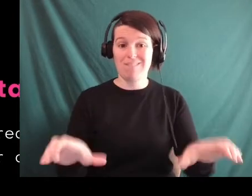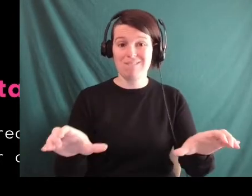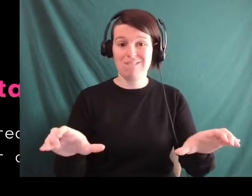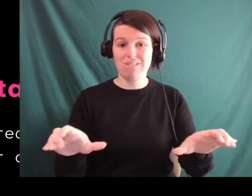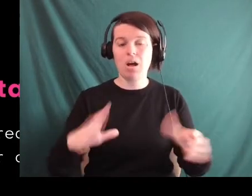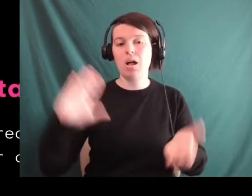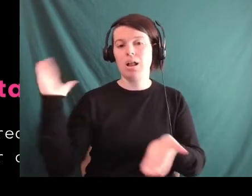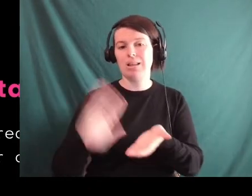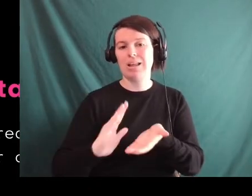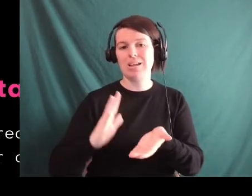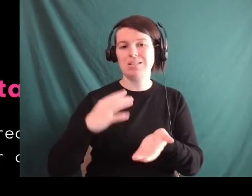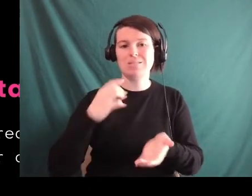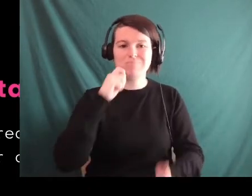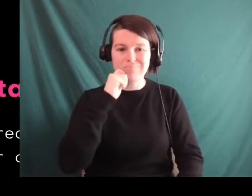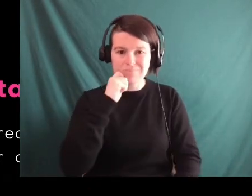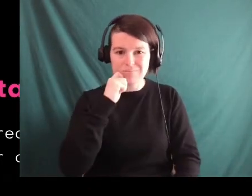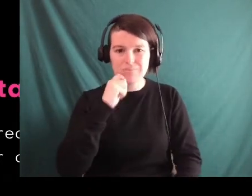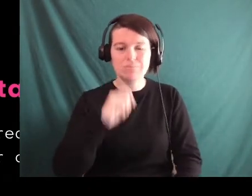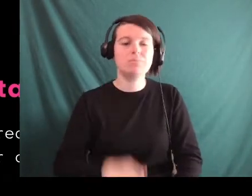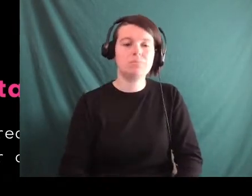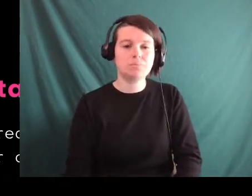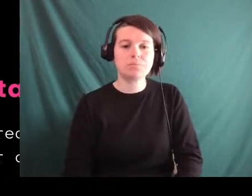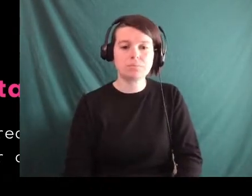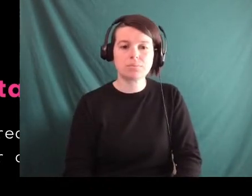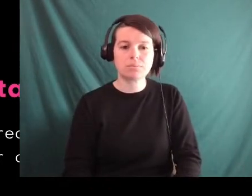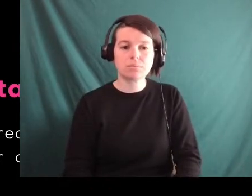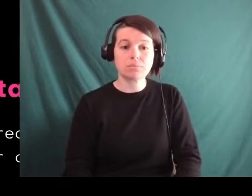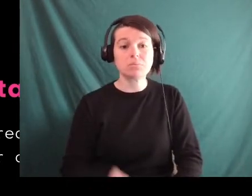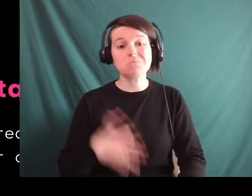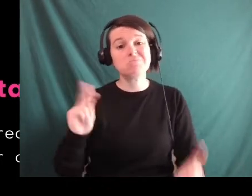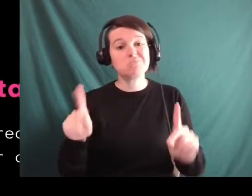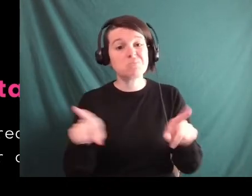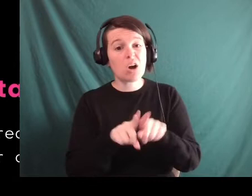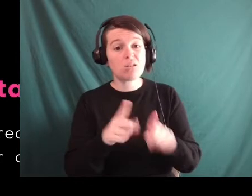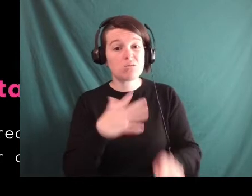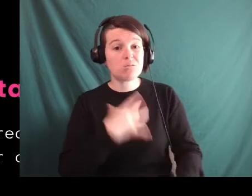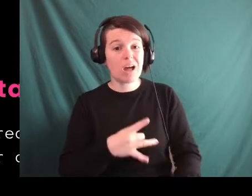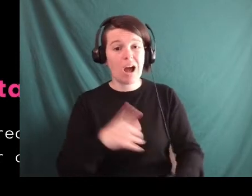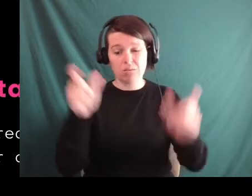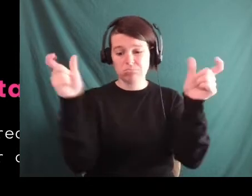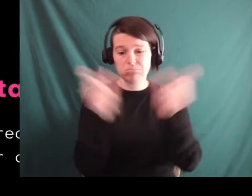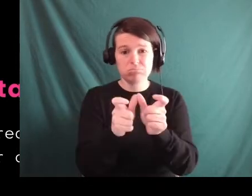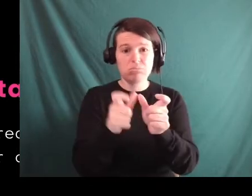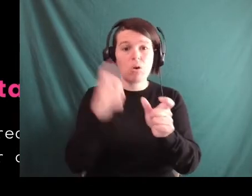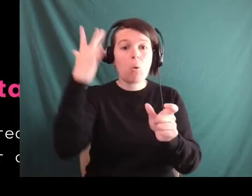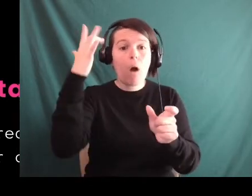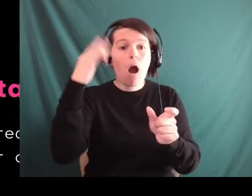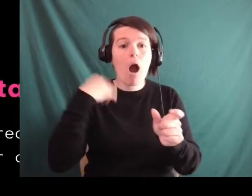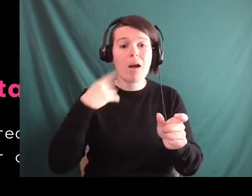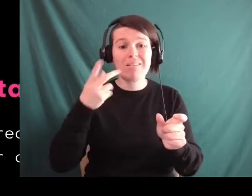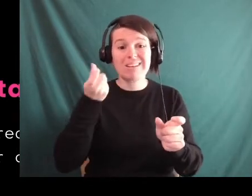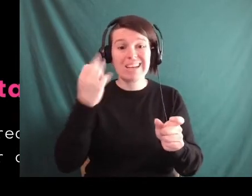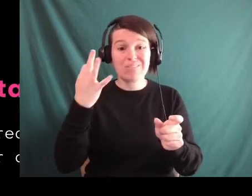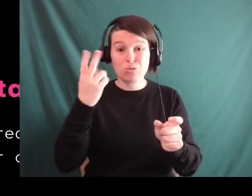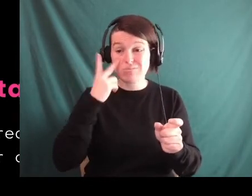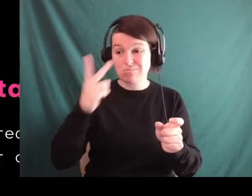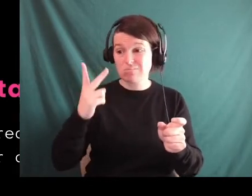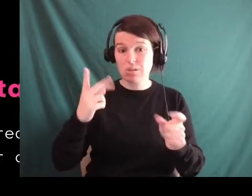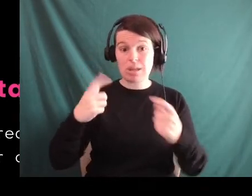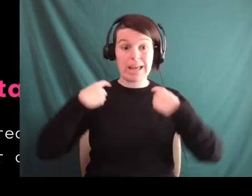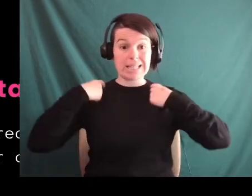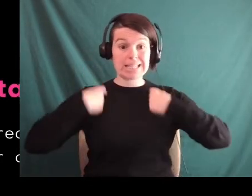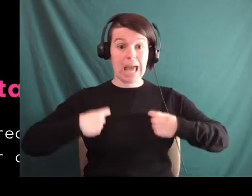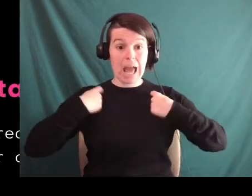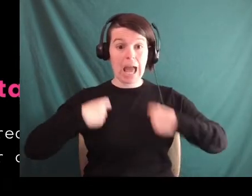less fabric. People also like the racerback because it's harder to see if you wear like a tank top over it, because